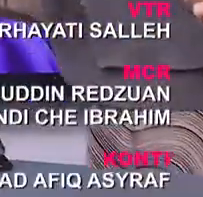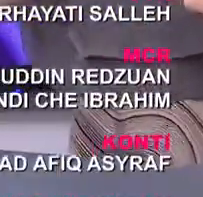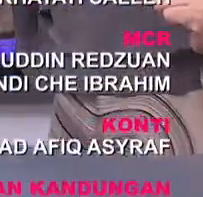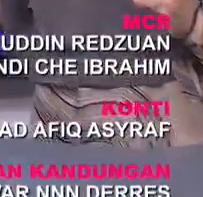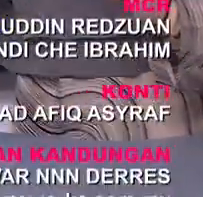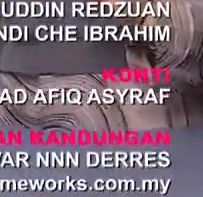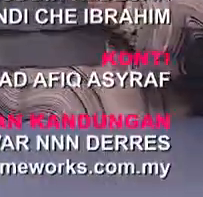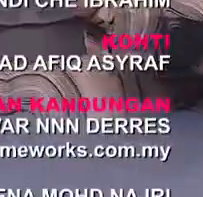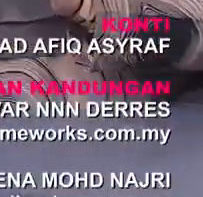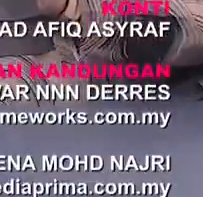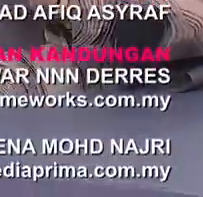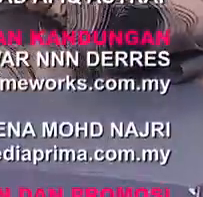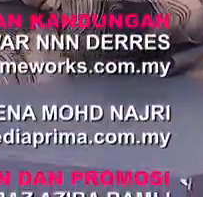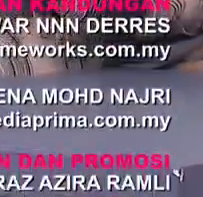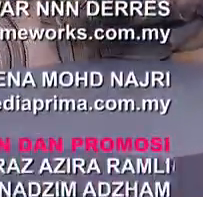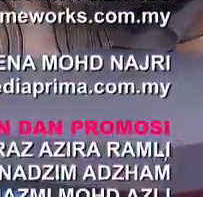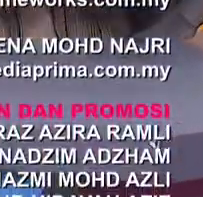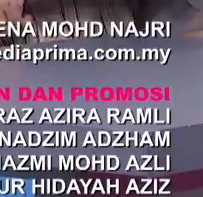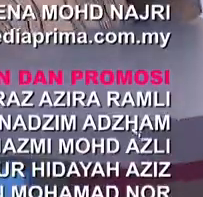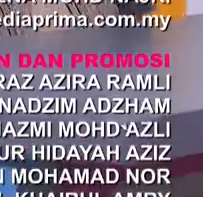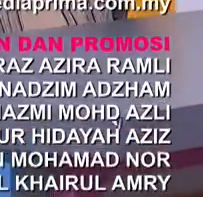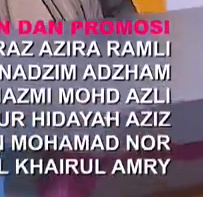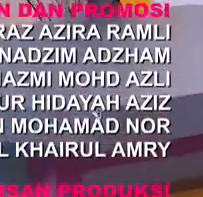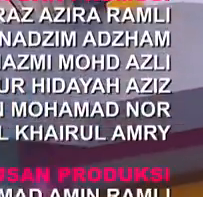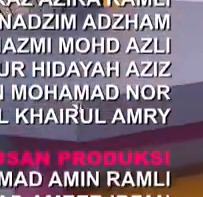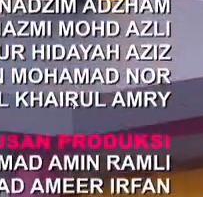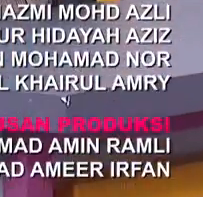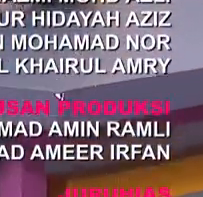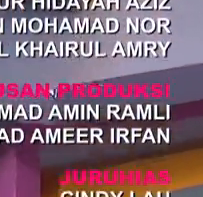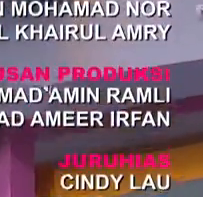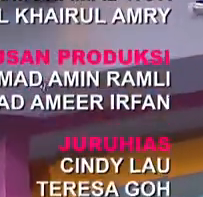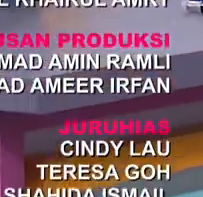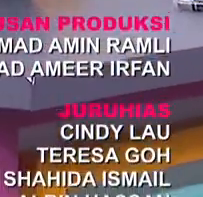you to turn and fly high one more time. Ooh, I